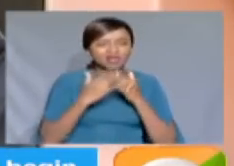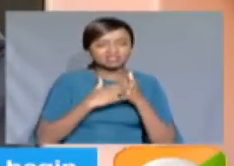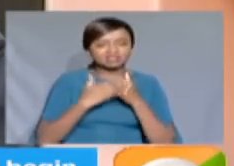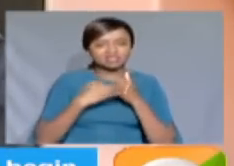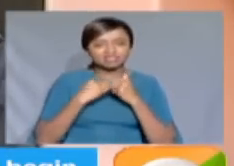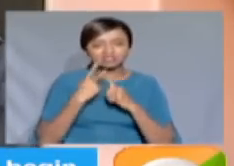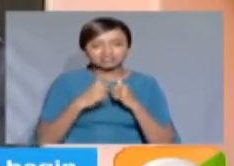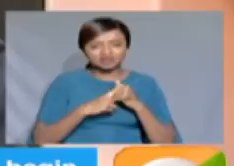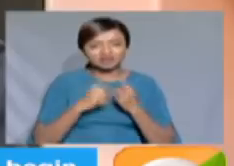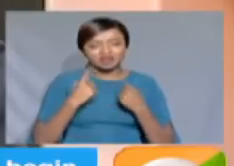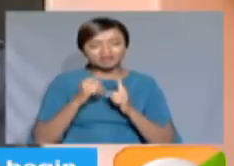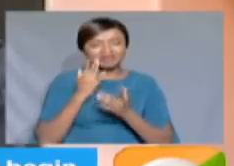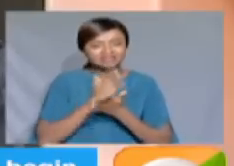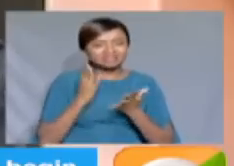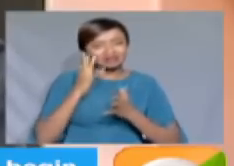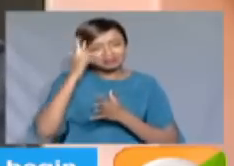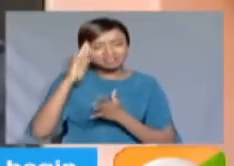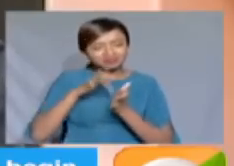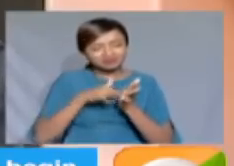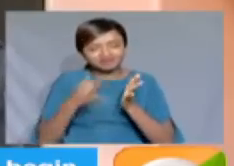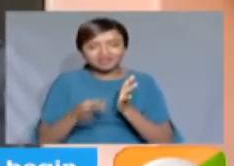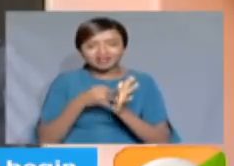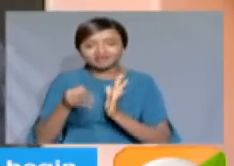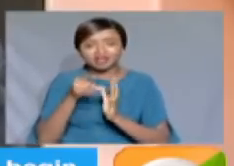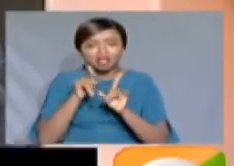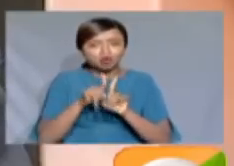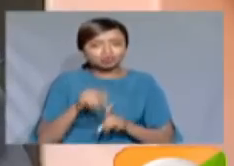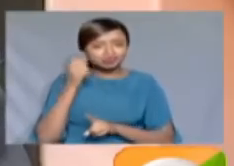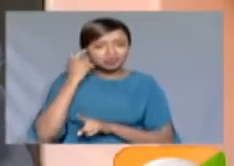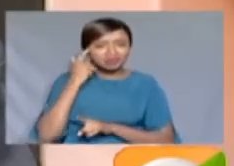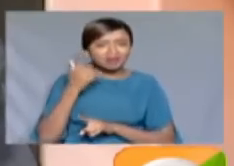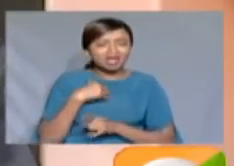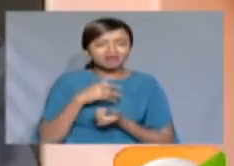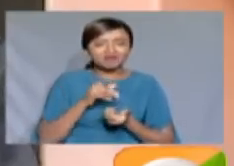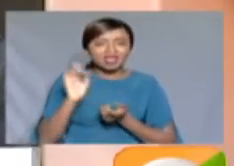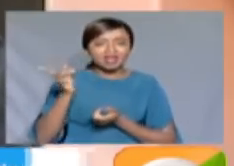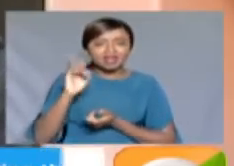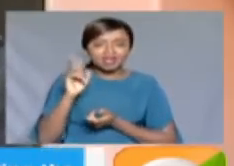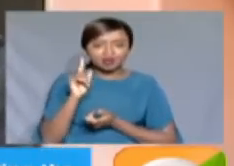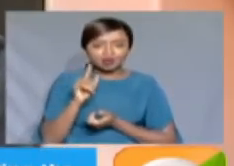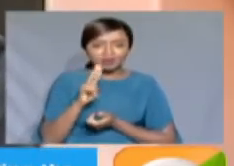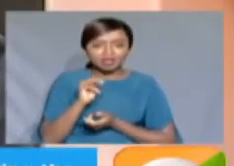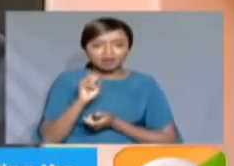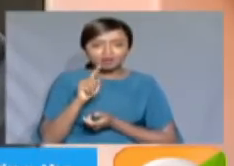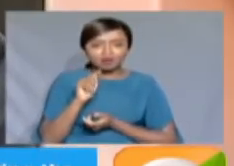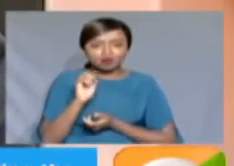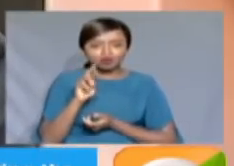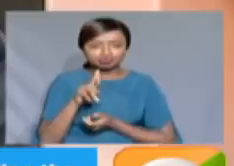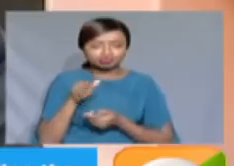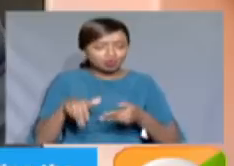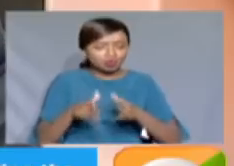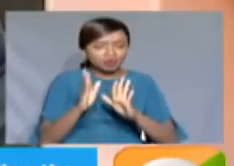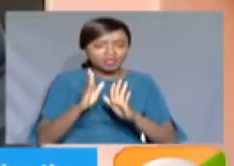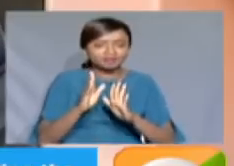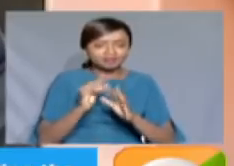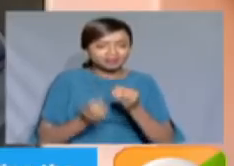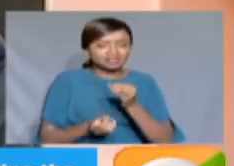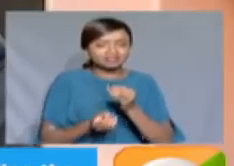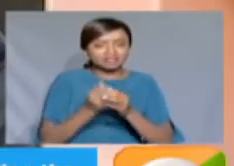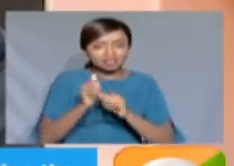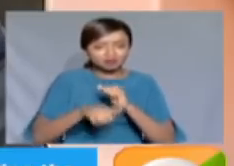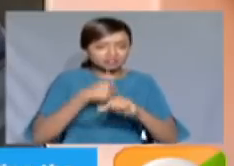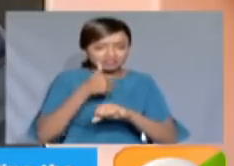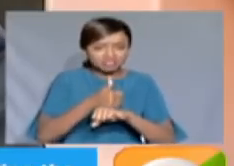1997. And at some stage, if you recall, there was Nairobi motorway, which had come into place, although it never materialized.